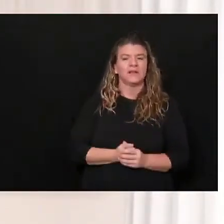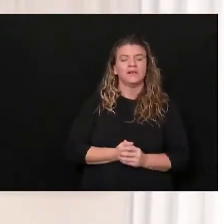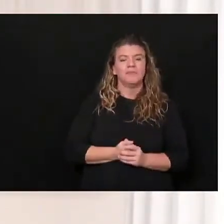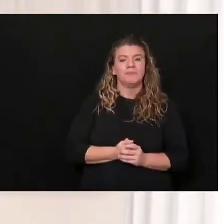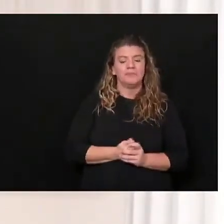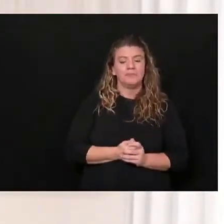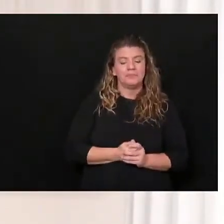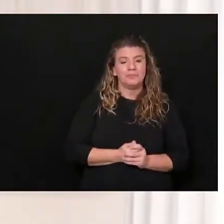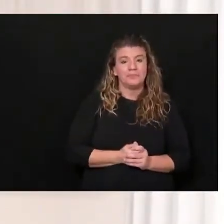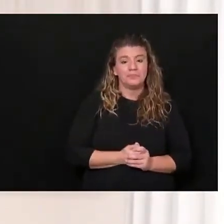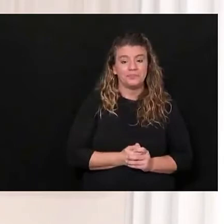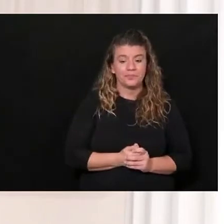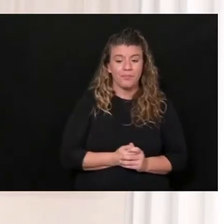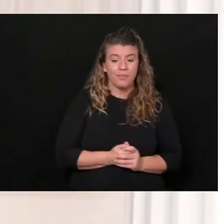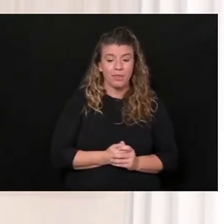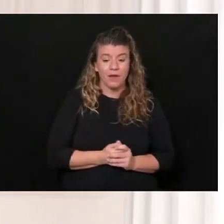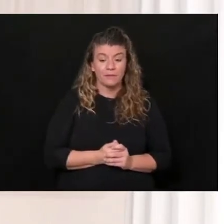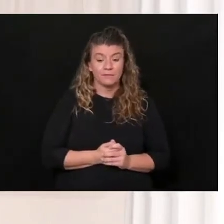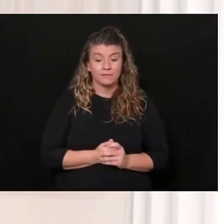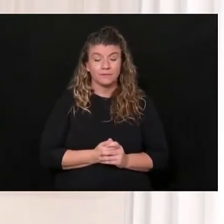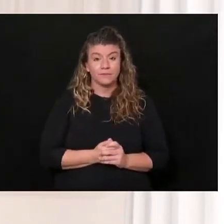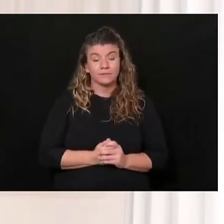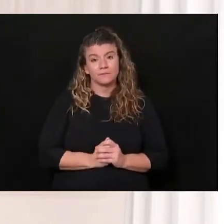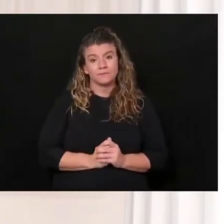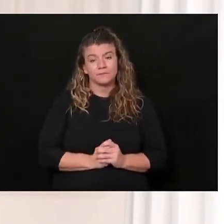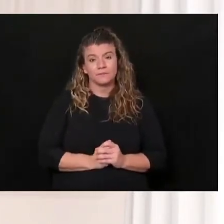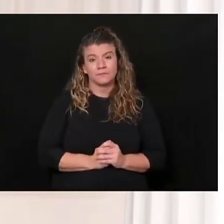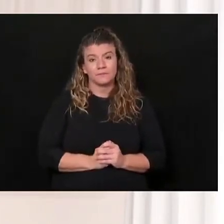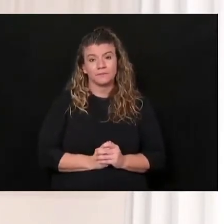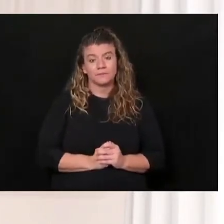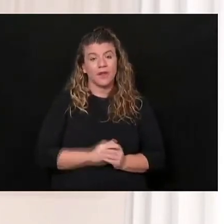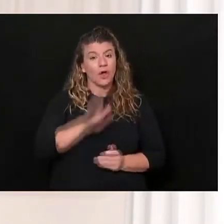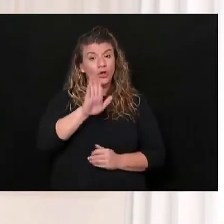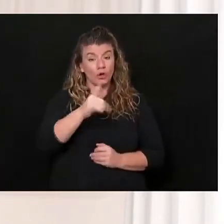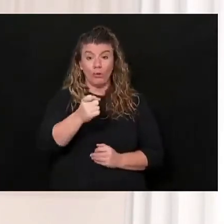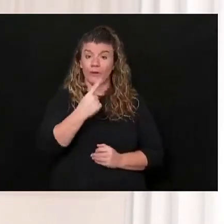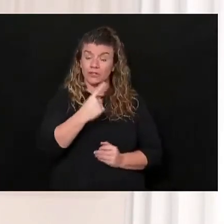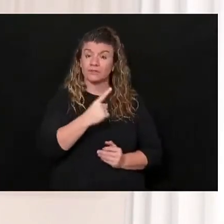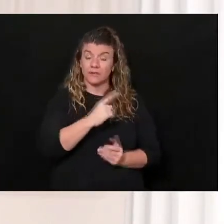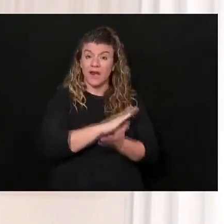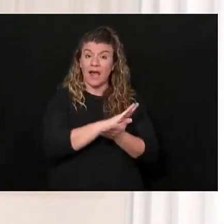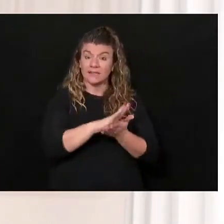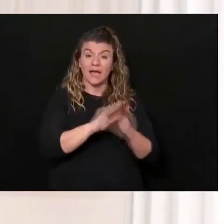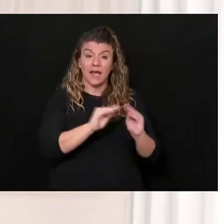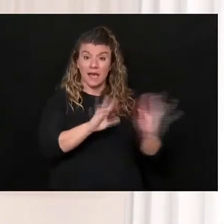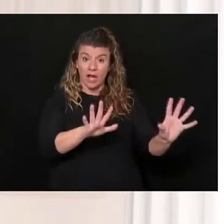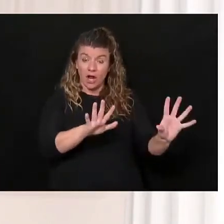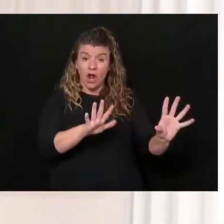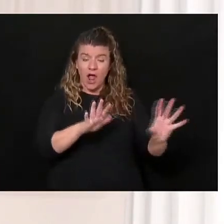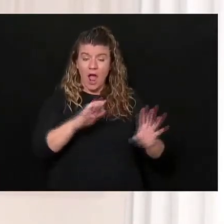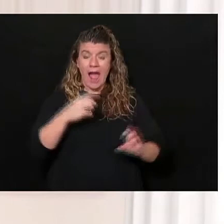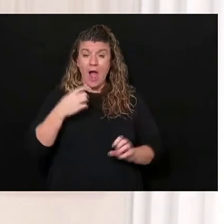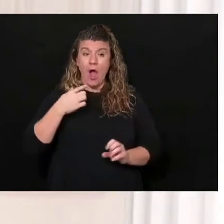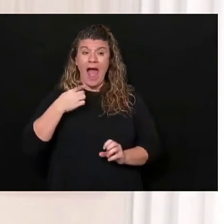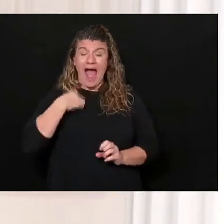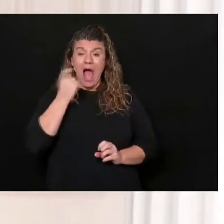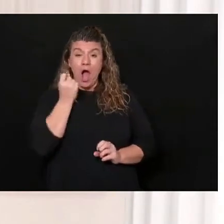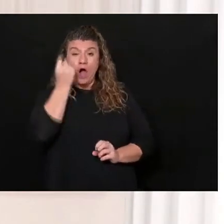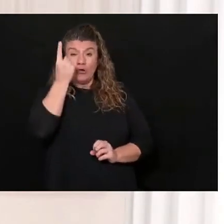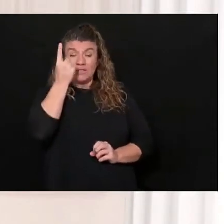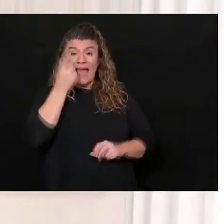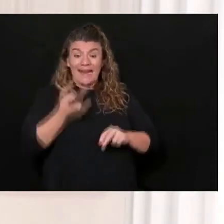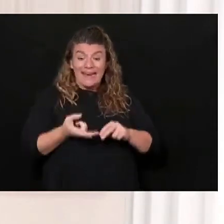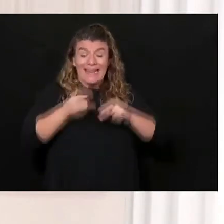have very nicely asked, Kenny, that we understand that while increased